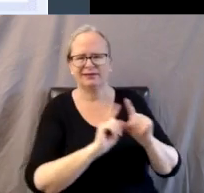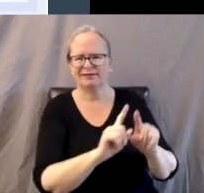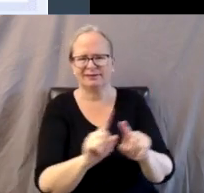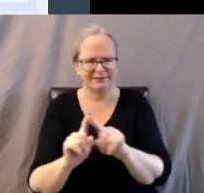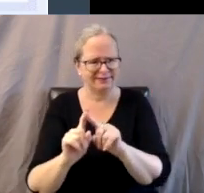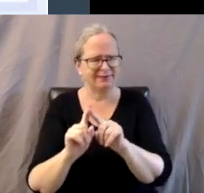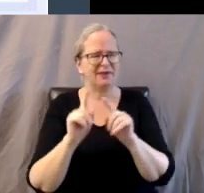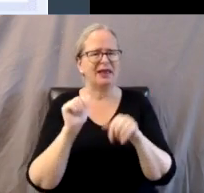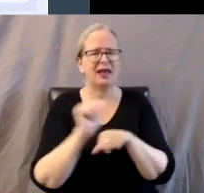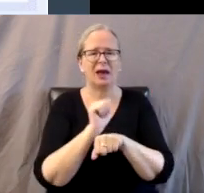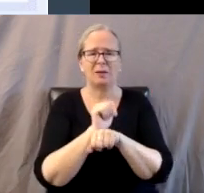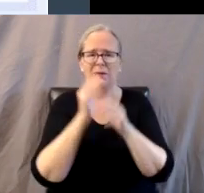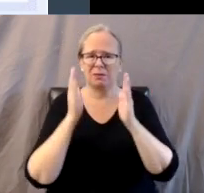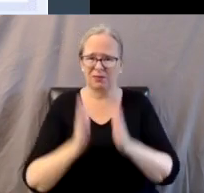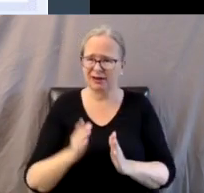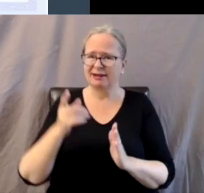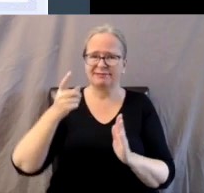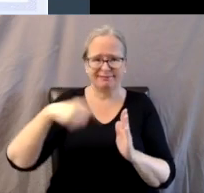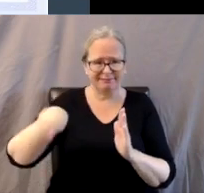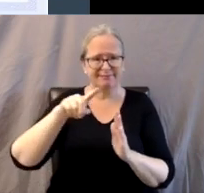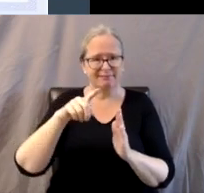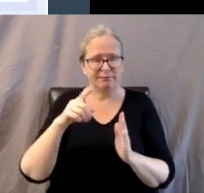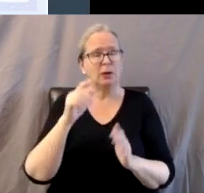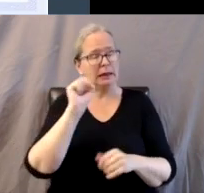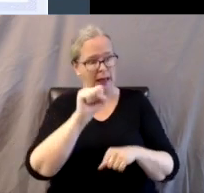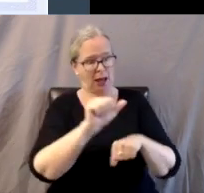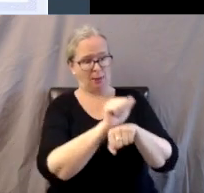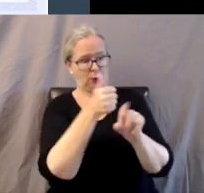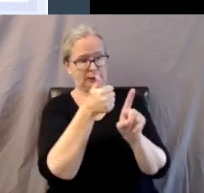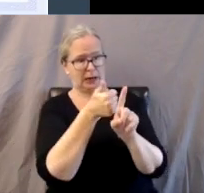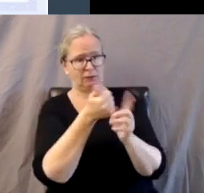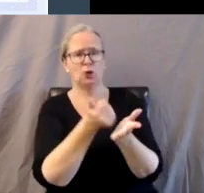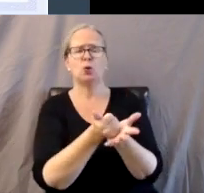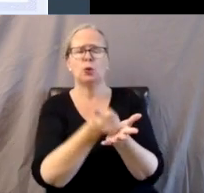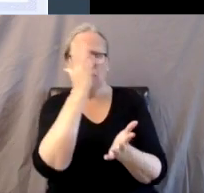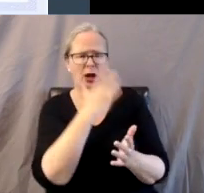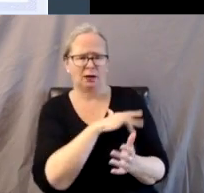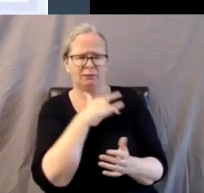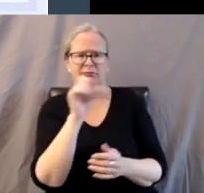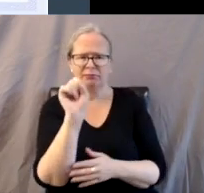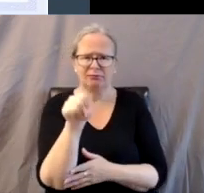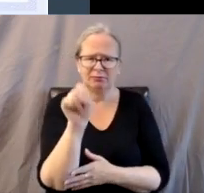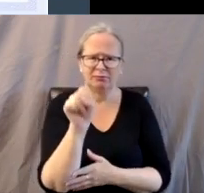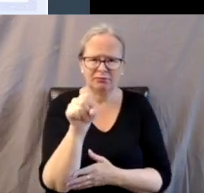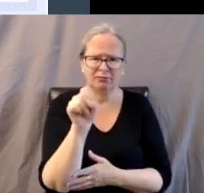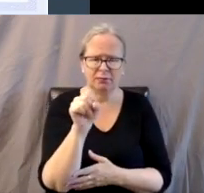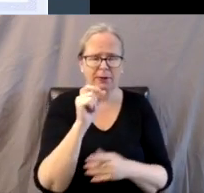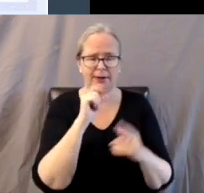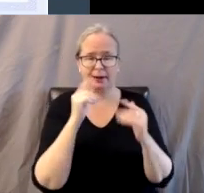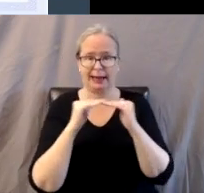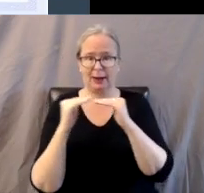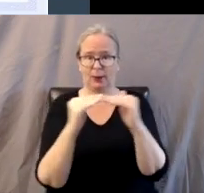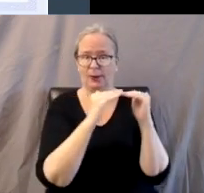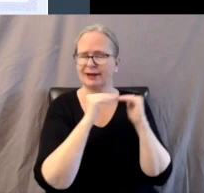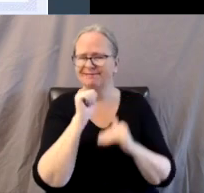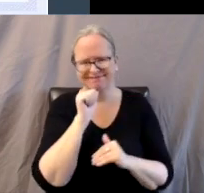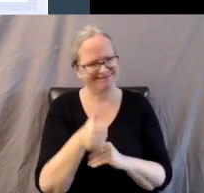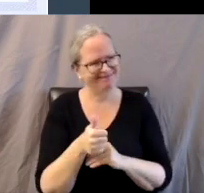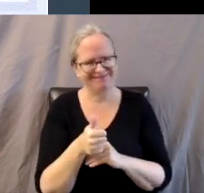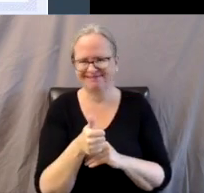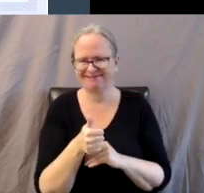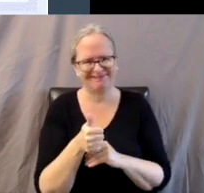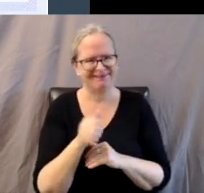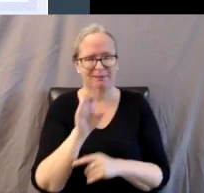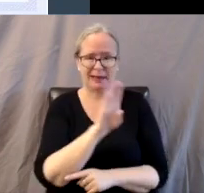us. And when incomes are closer to equal, our communities are better. We have better mental health, we have better physical